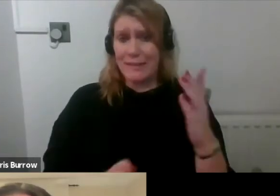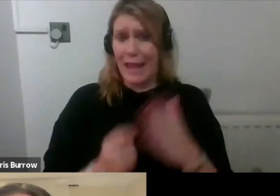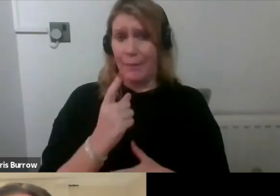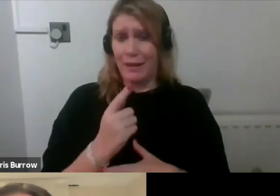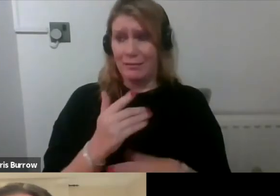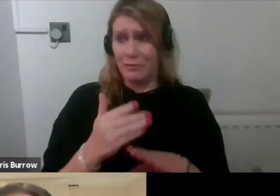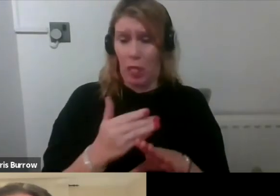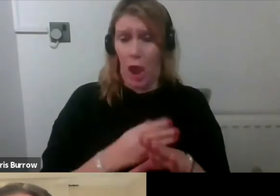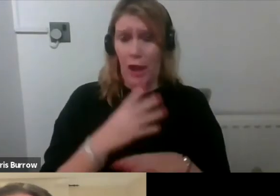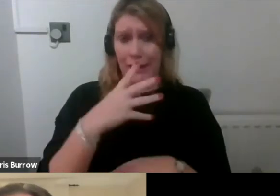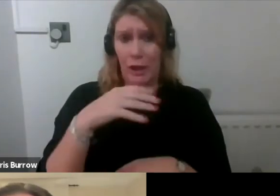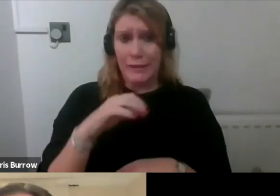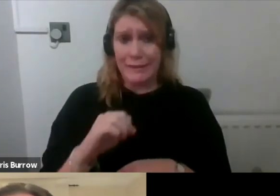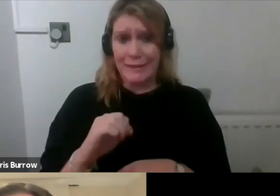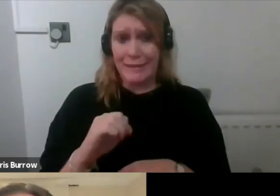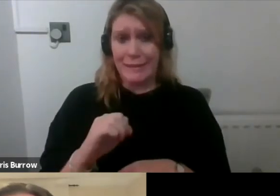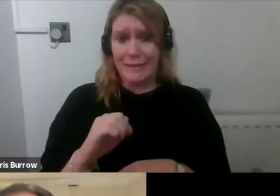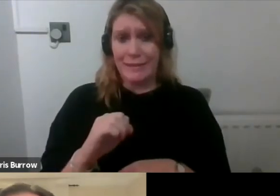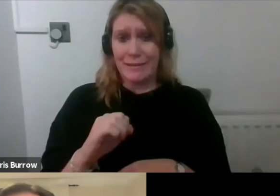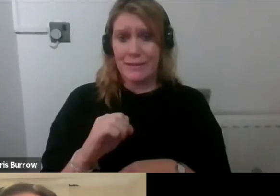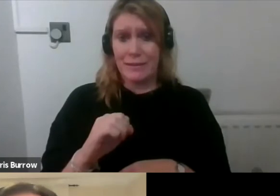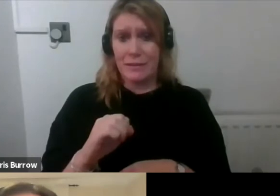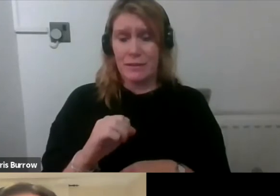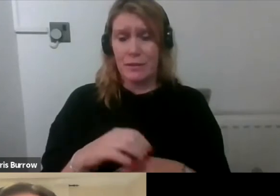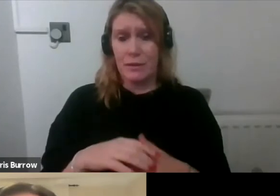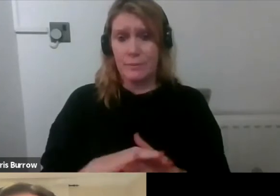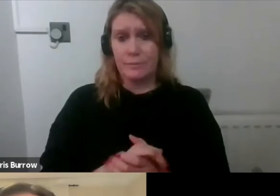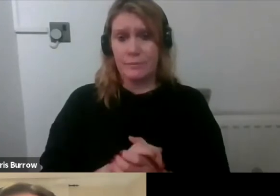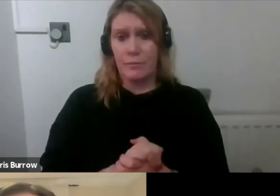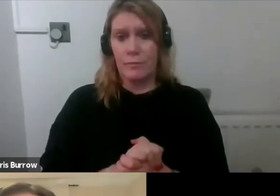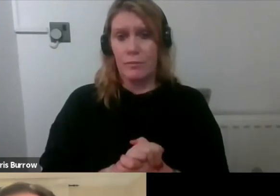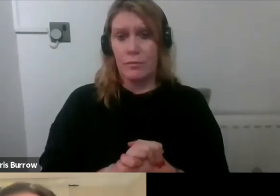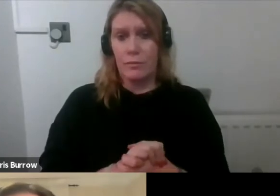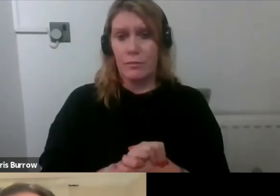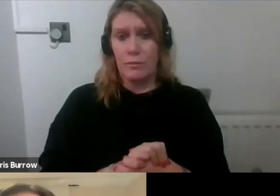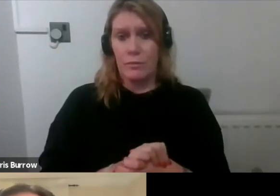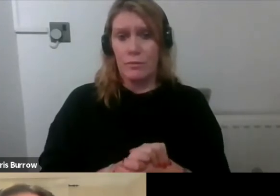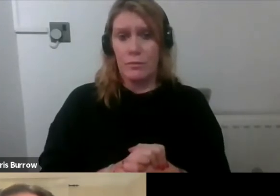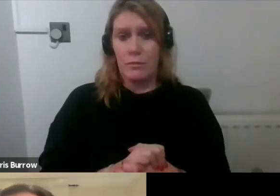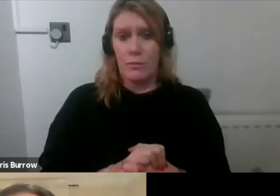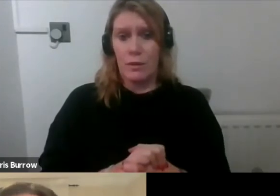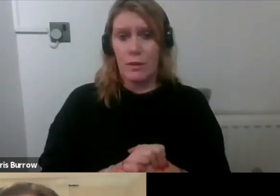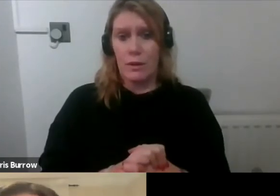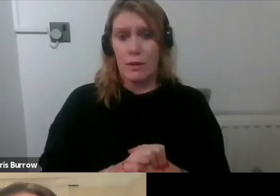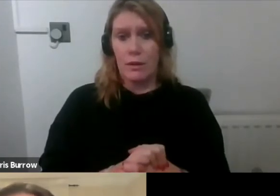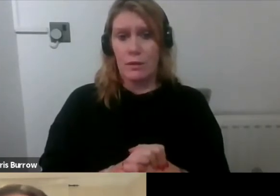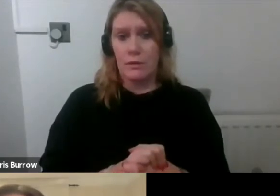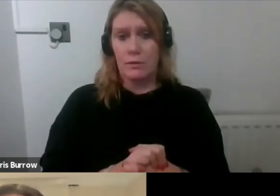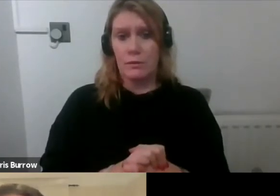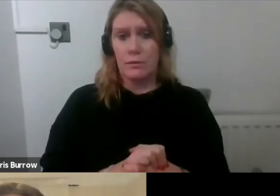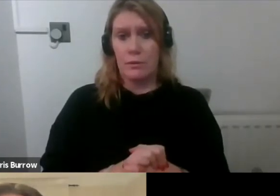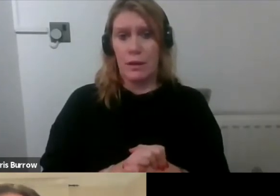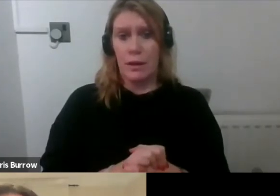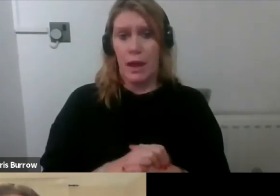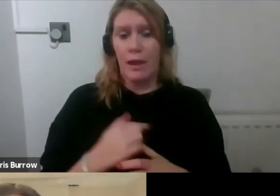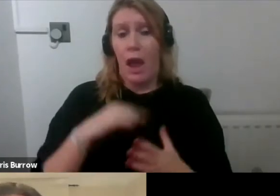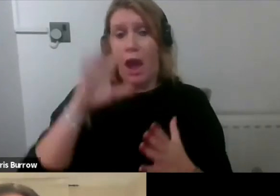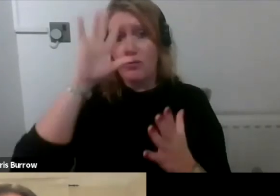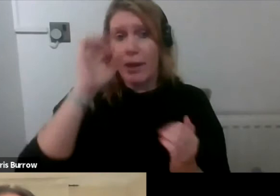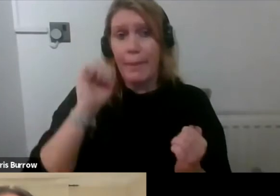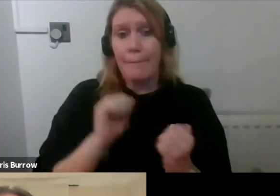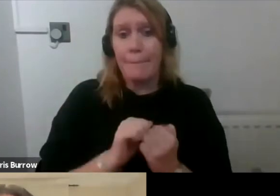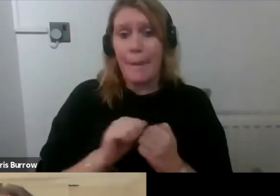actually. So it's utterly believable that so it took a bit of a cue from things like that. But we and I remember those shows, those World in